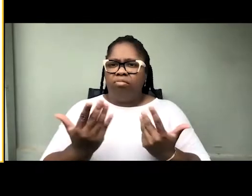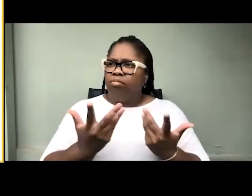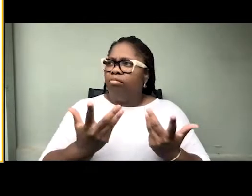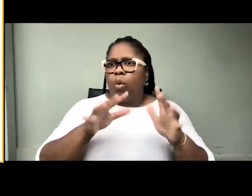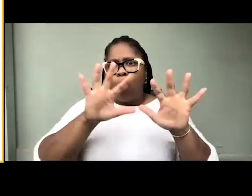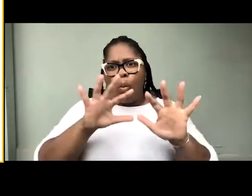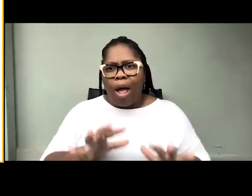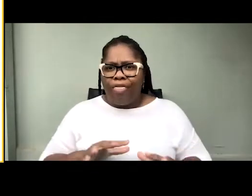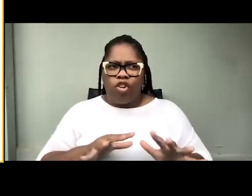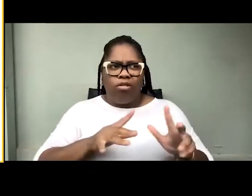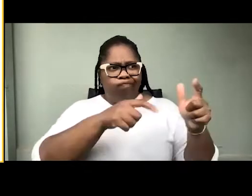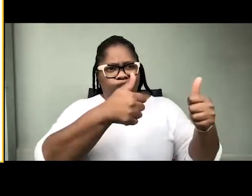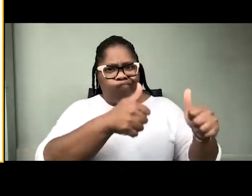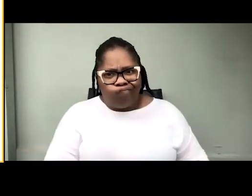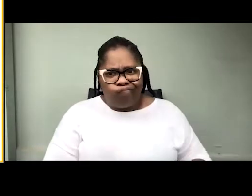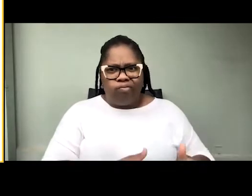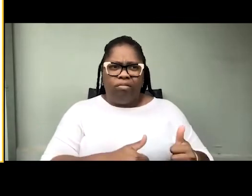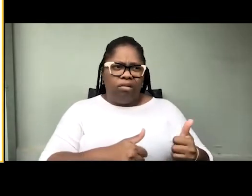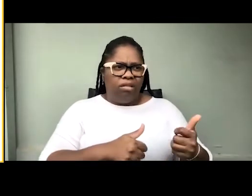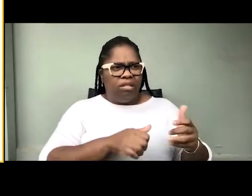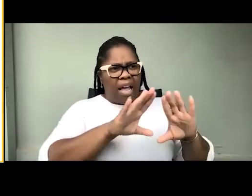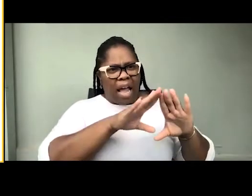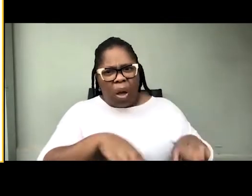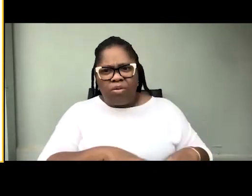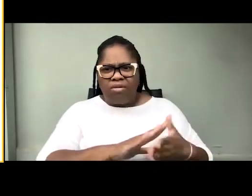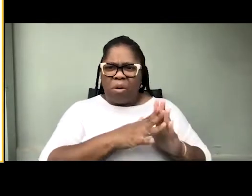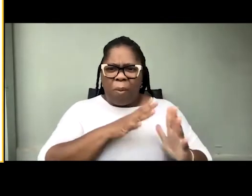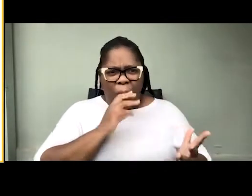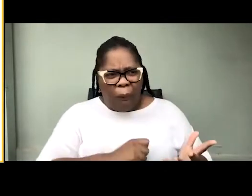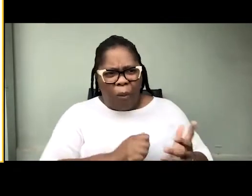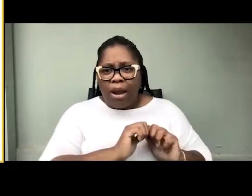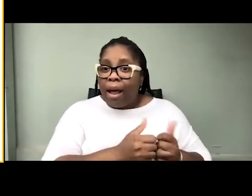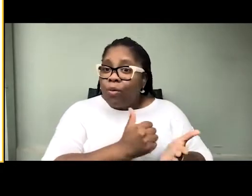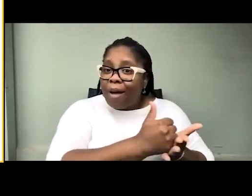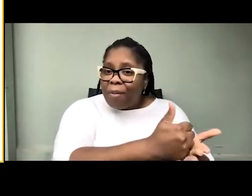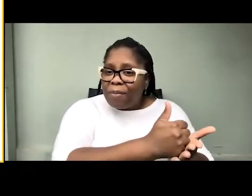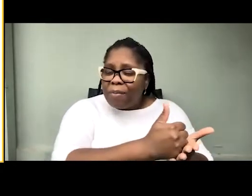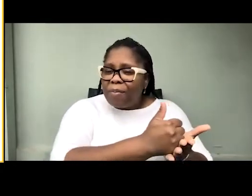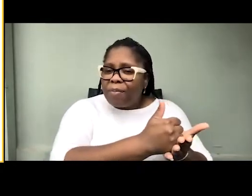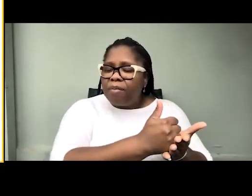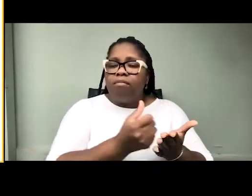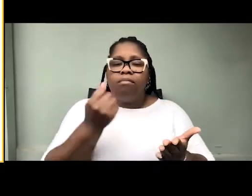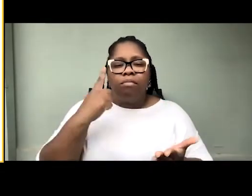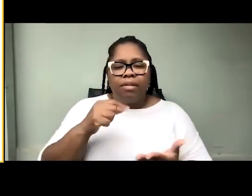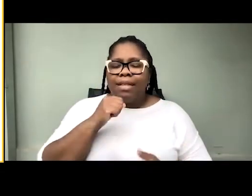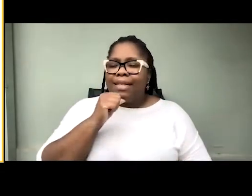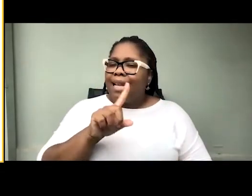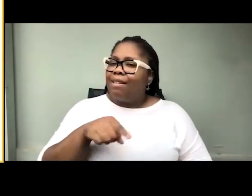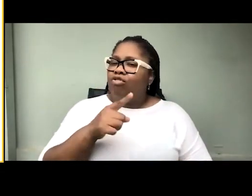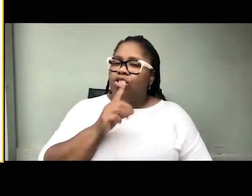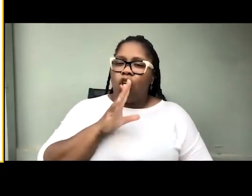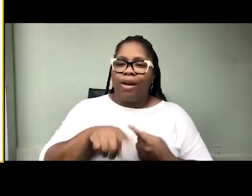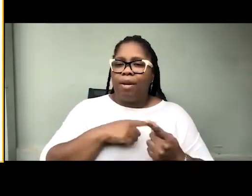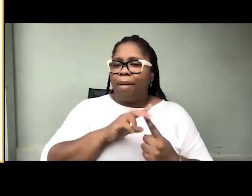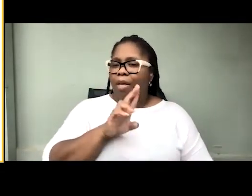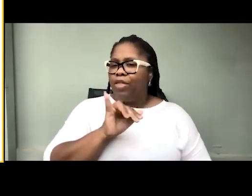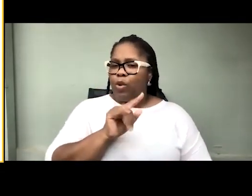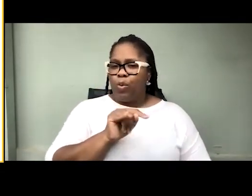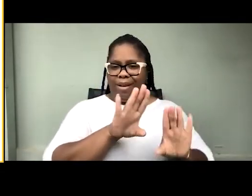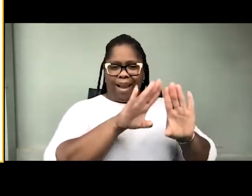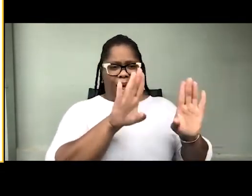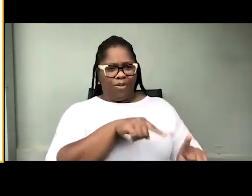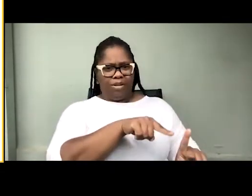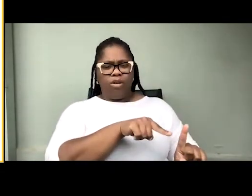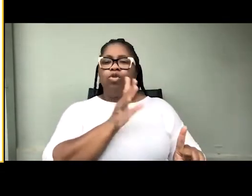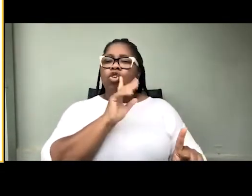which also helps with that climate-friendly aging. We, of course, don't want to just talk about the housing unit itself. It's also the community.